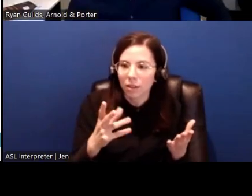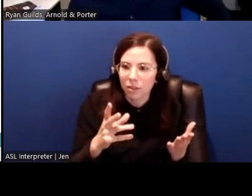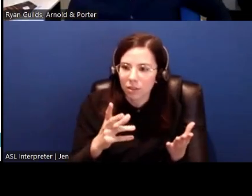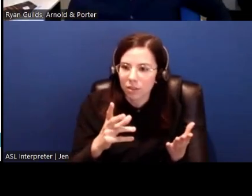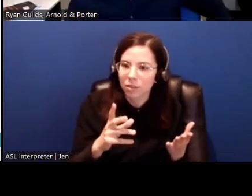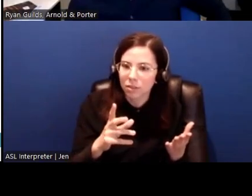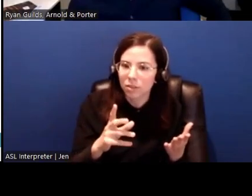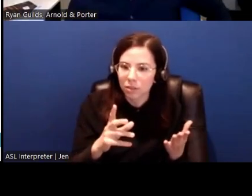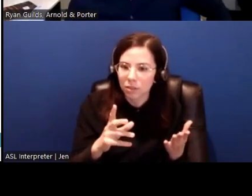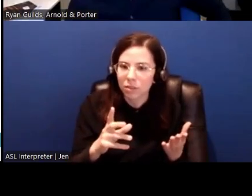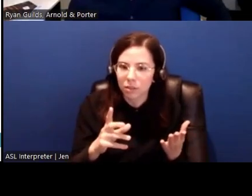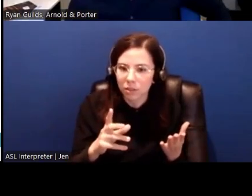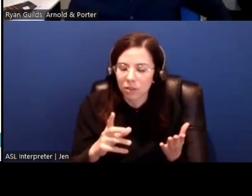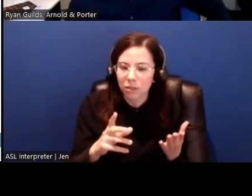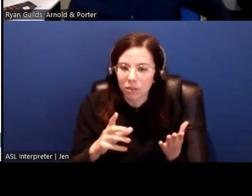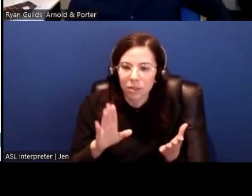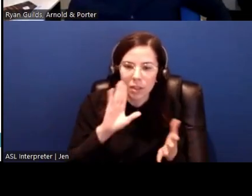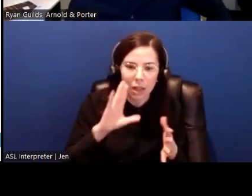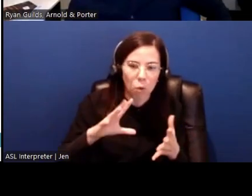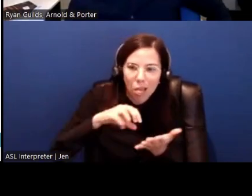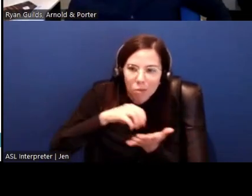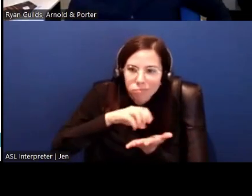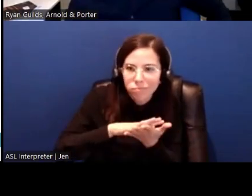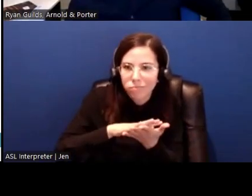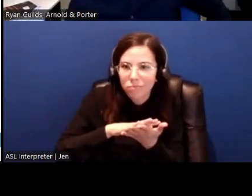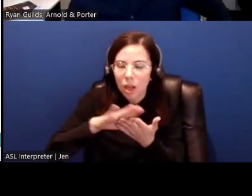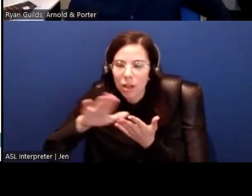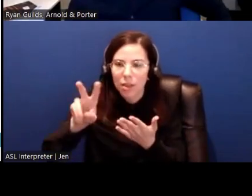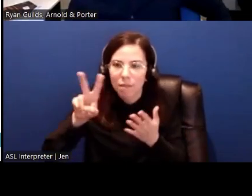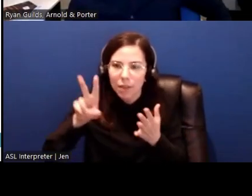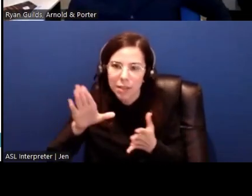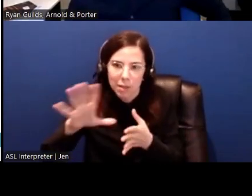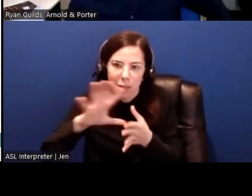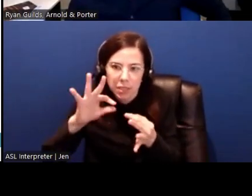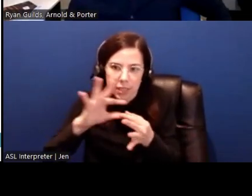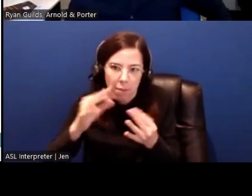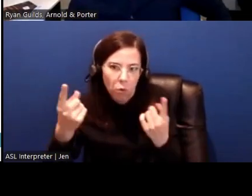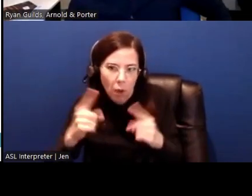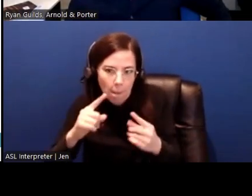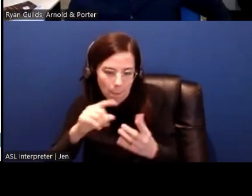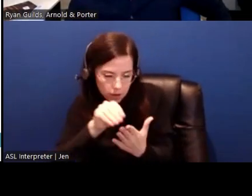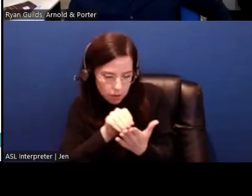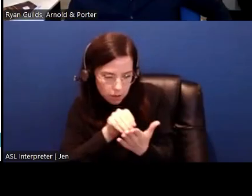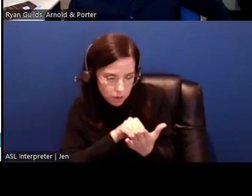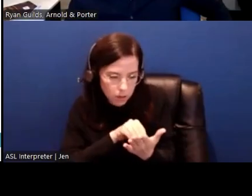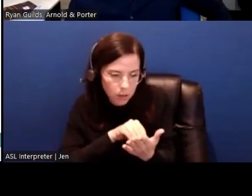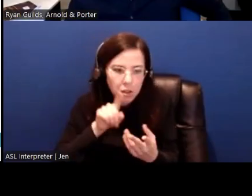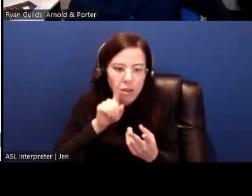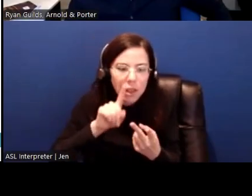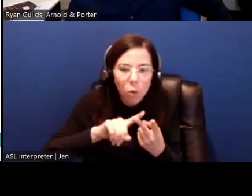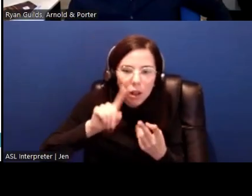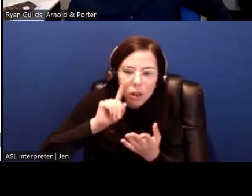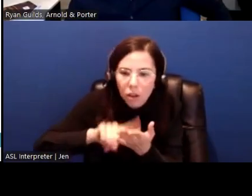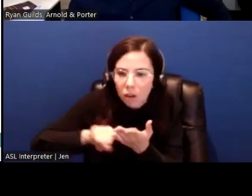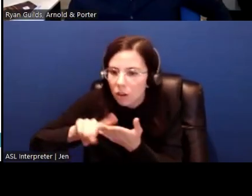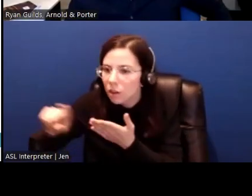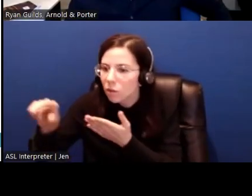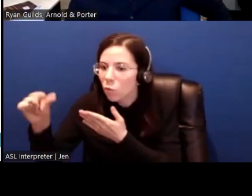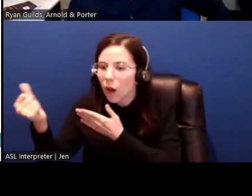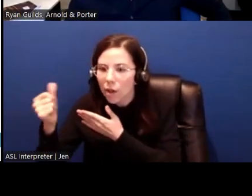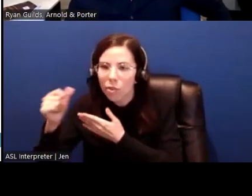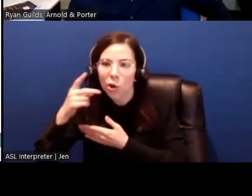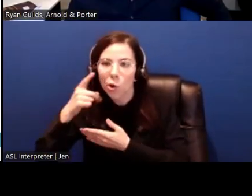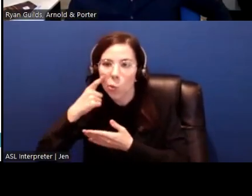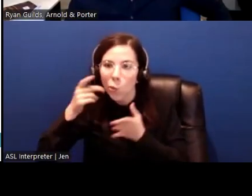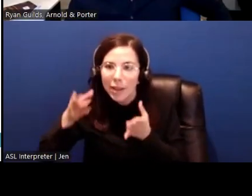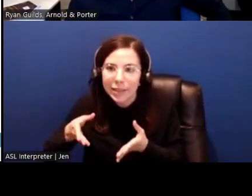victim, for example. They will undertake the investigation of other potential outcry witnesses,